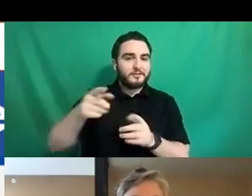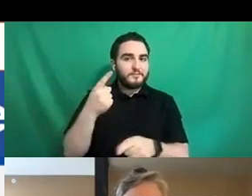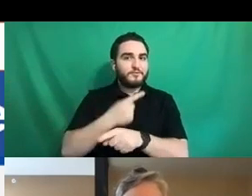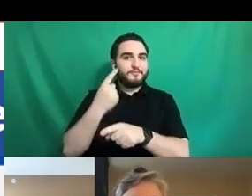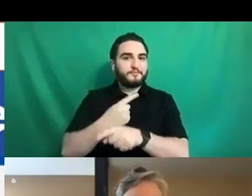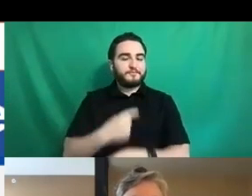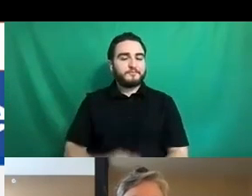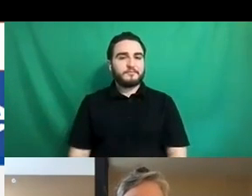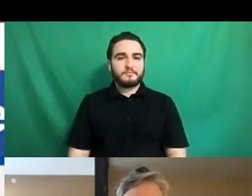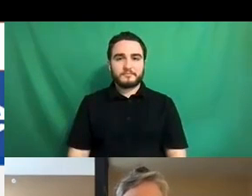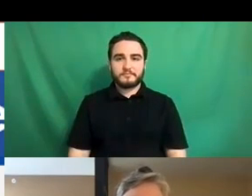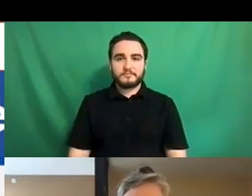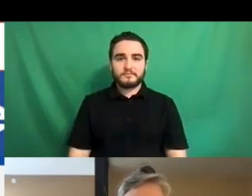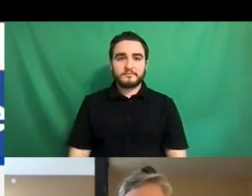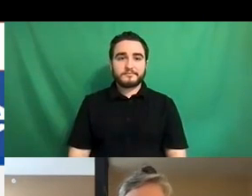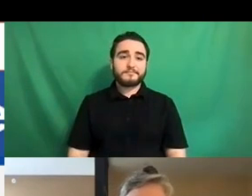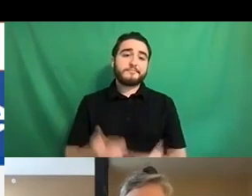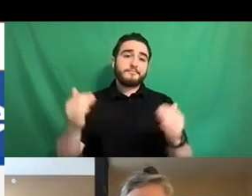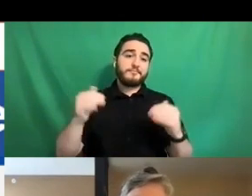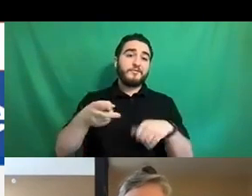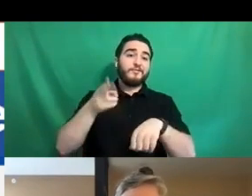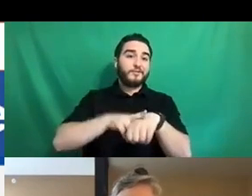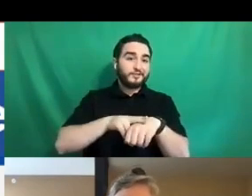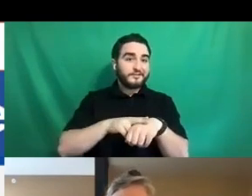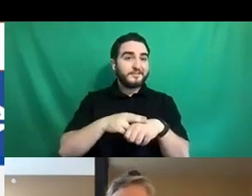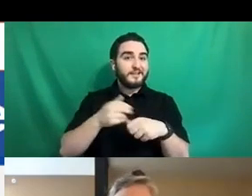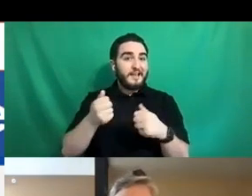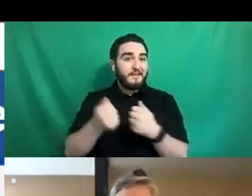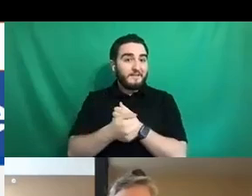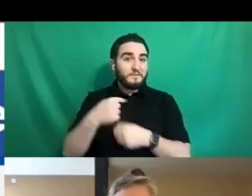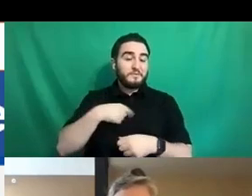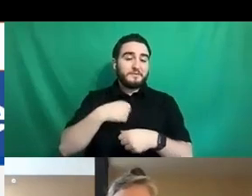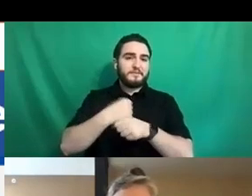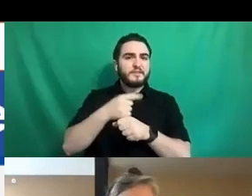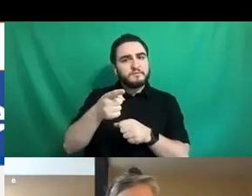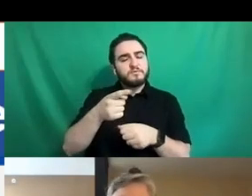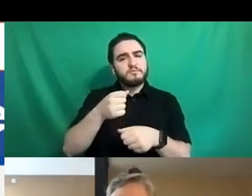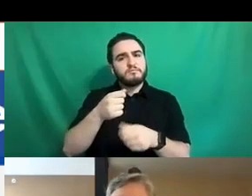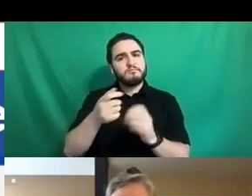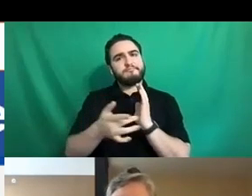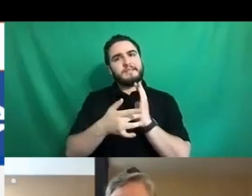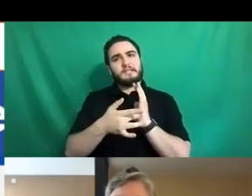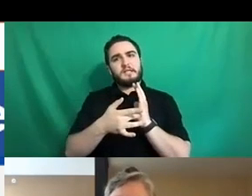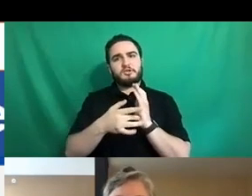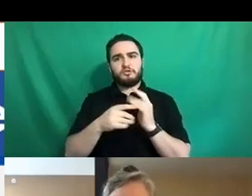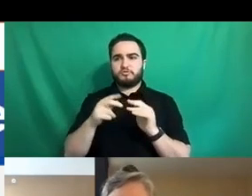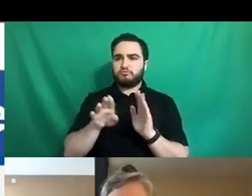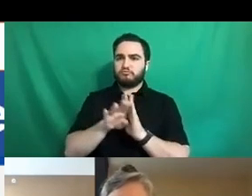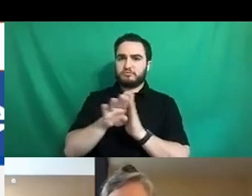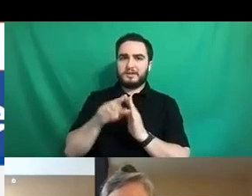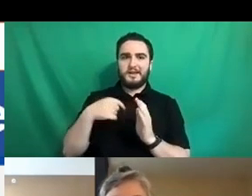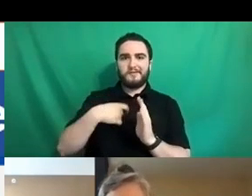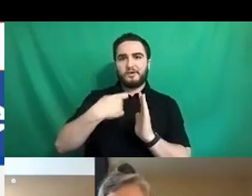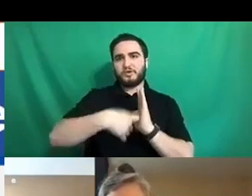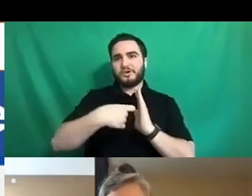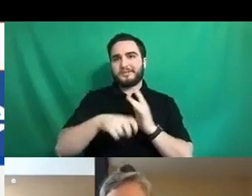All right. And then, of course, every tool that we make, because if you're working on a device and you've put together a cost analysis